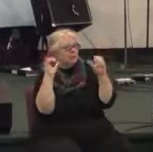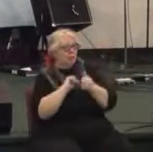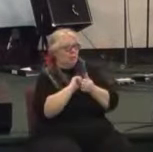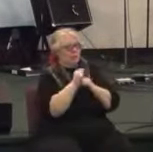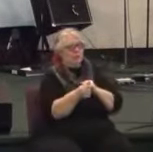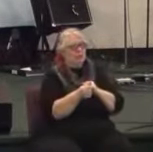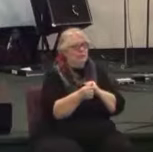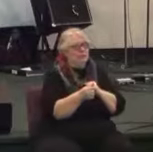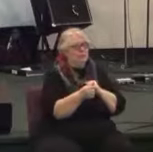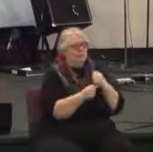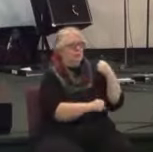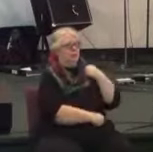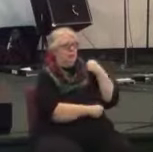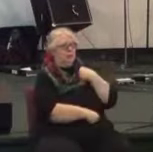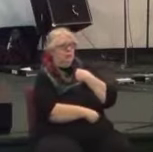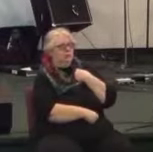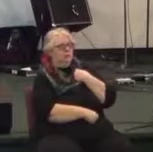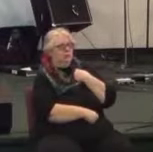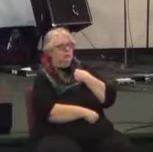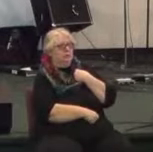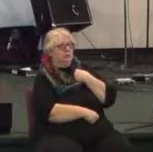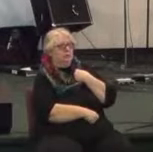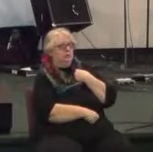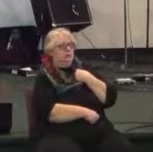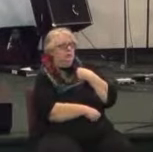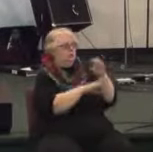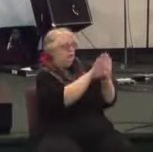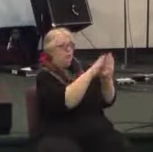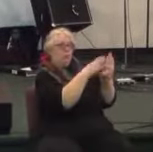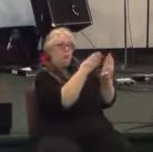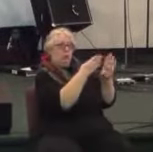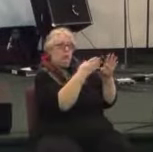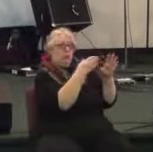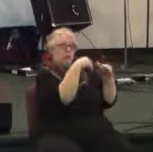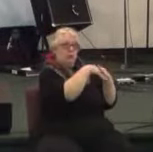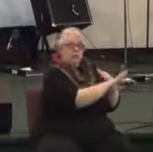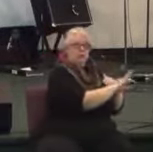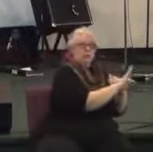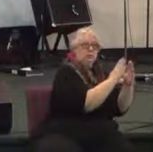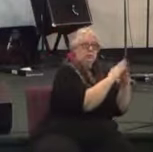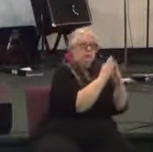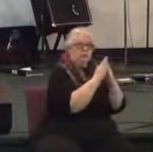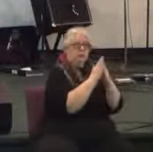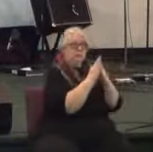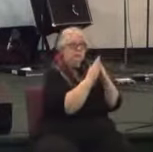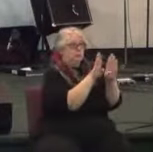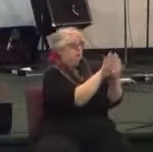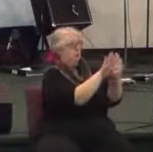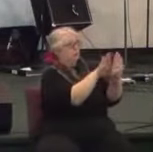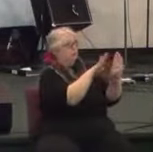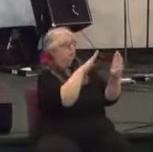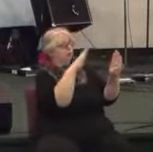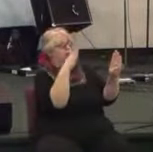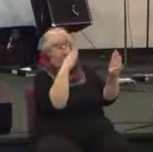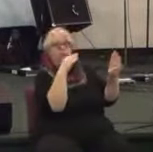and came to the iron gate leading to the city. It opened for them by itself, and